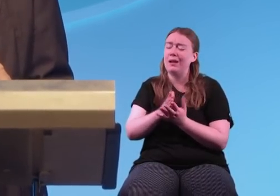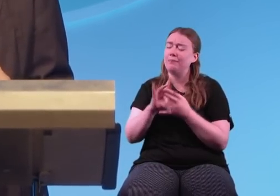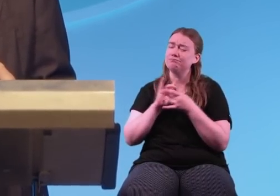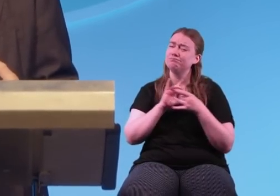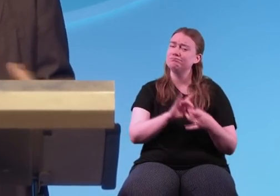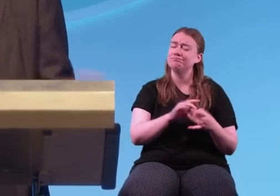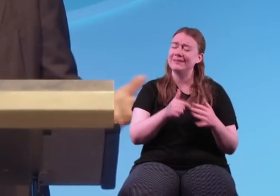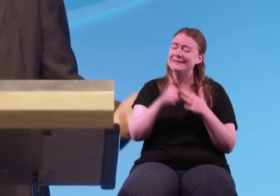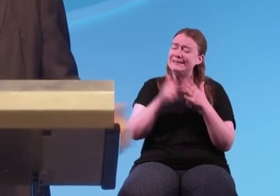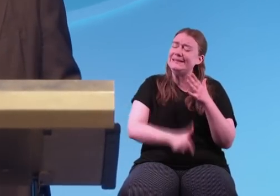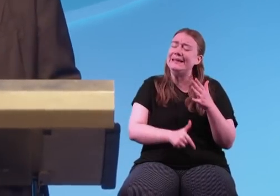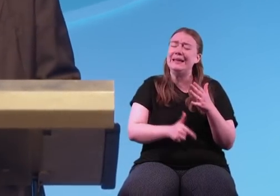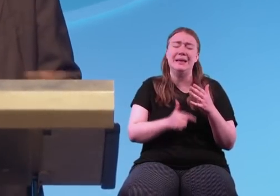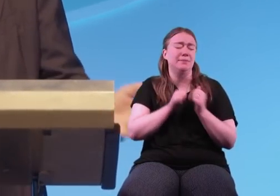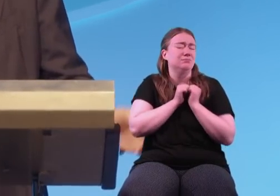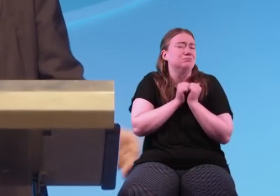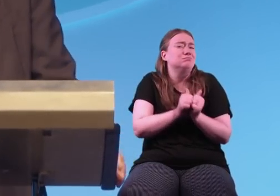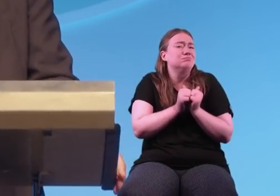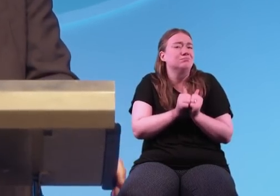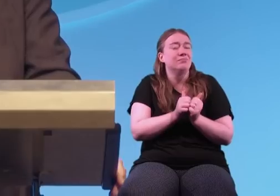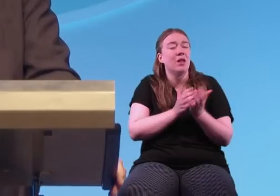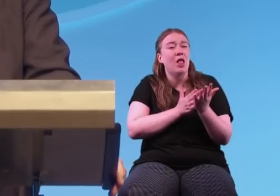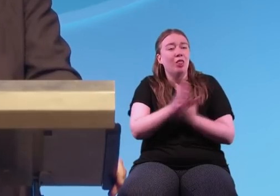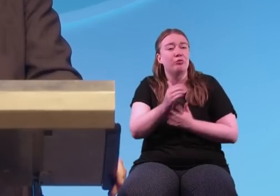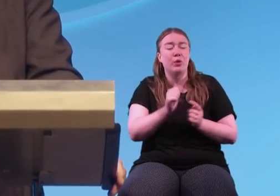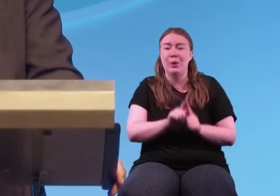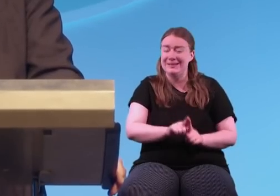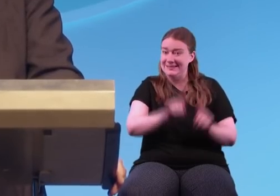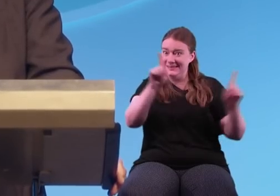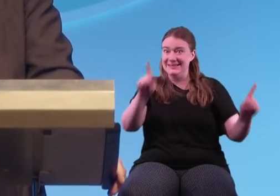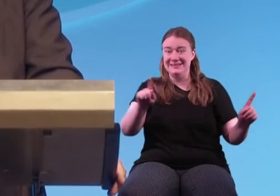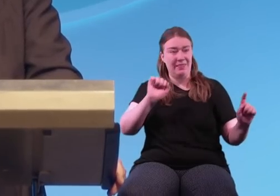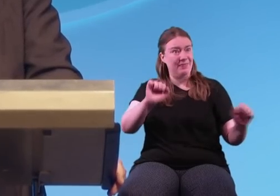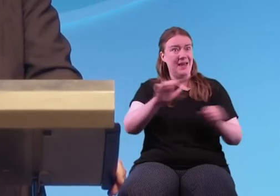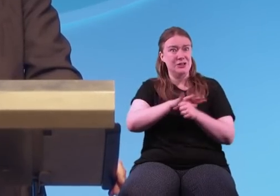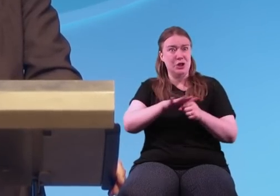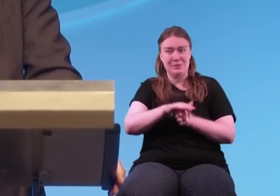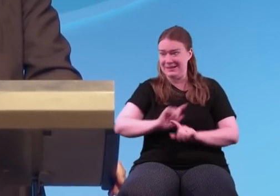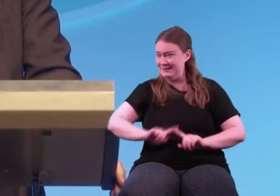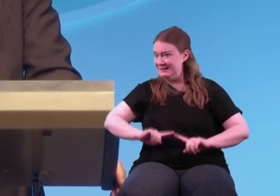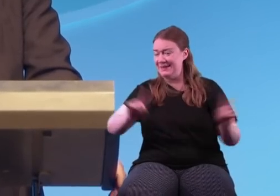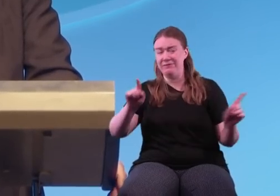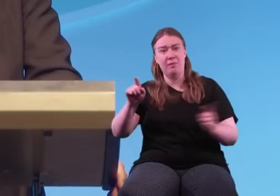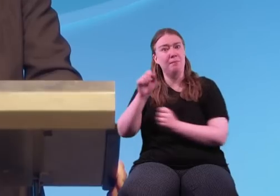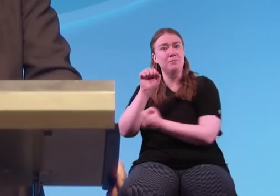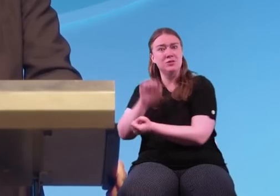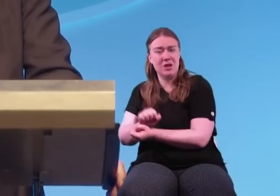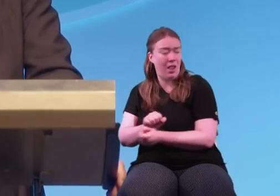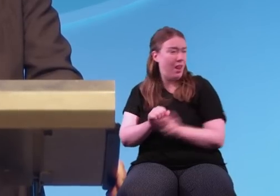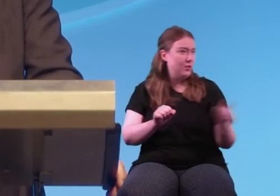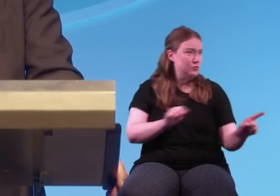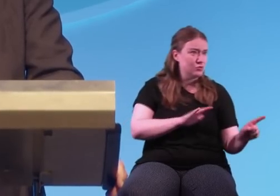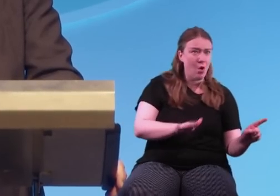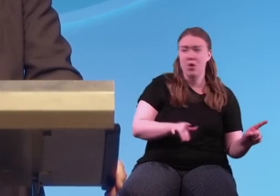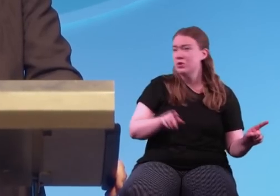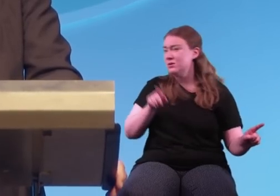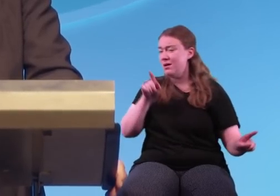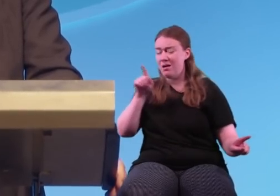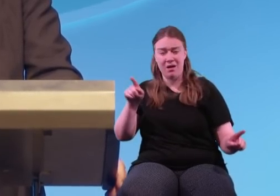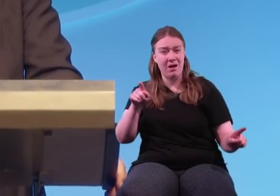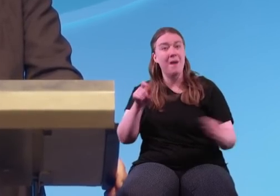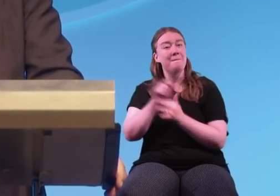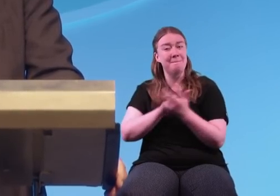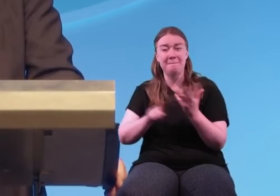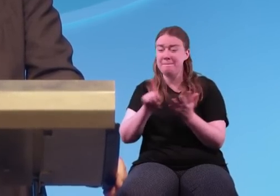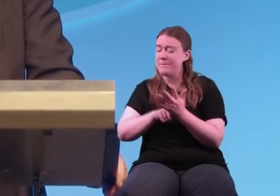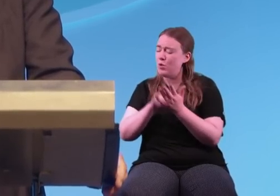that unites them despite the distance, despite the fact that their circumstances are radically different from one another. Here he